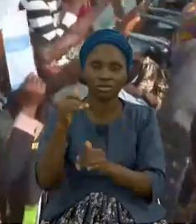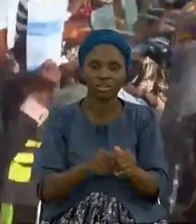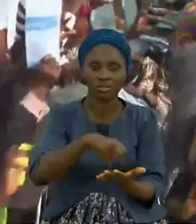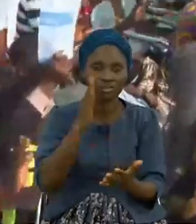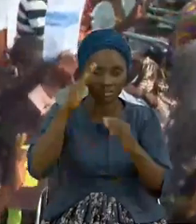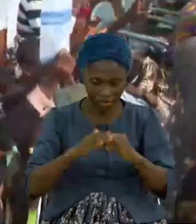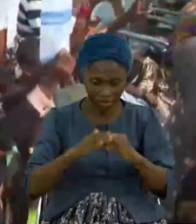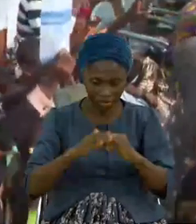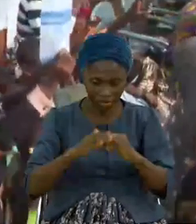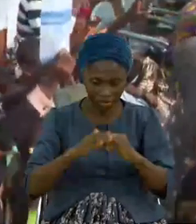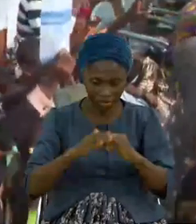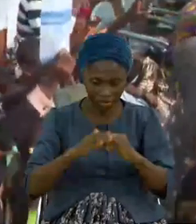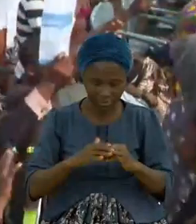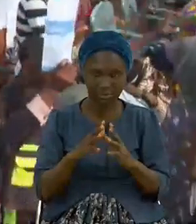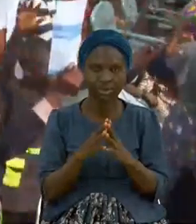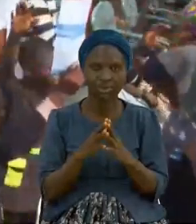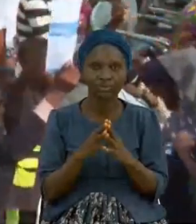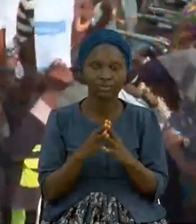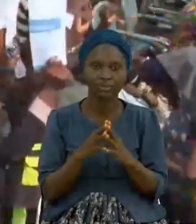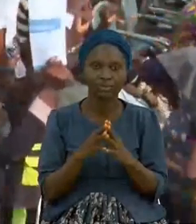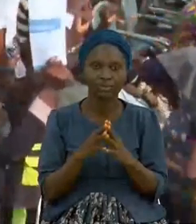the marks of sanctification